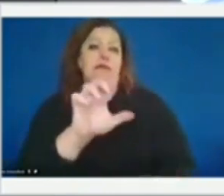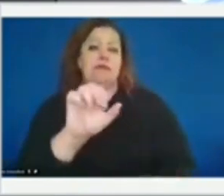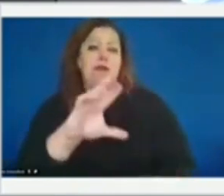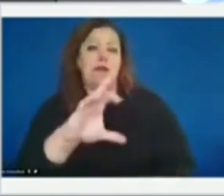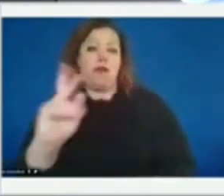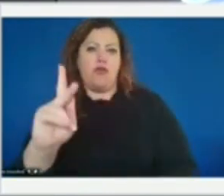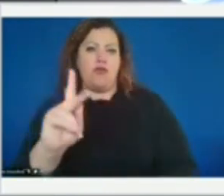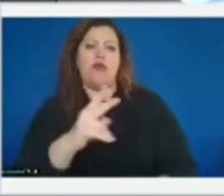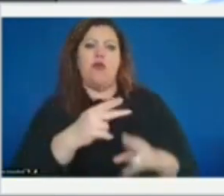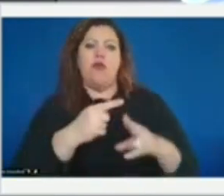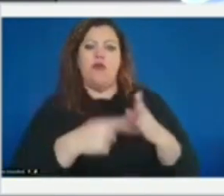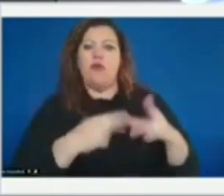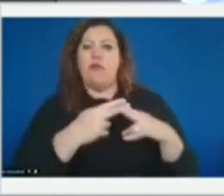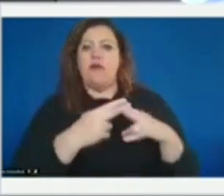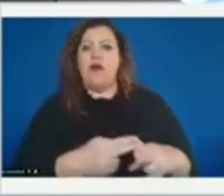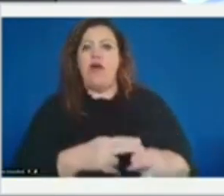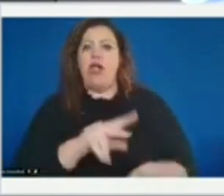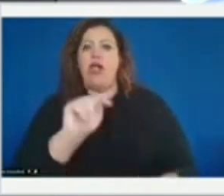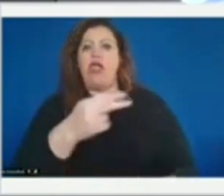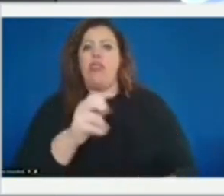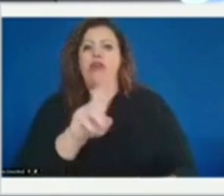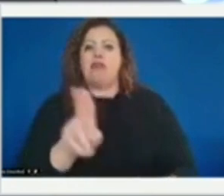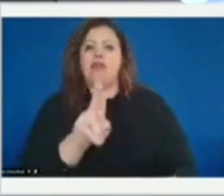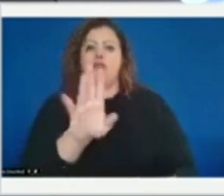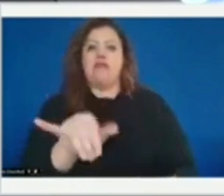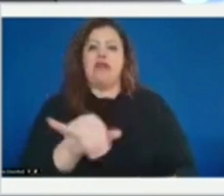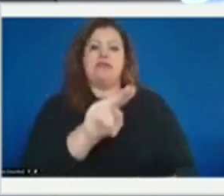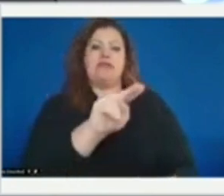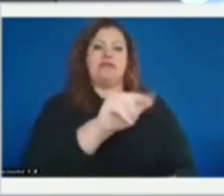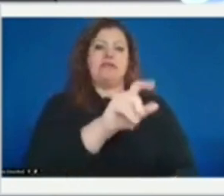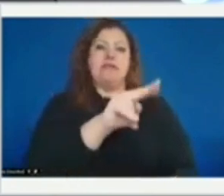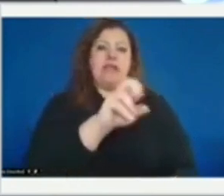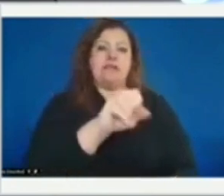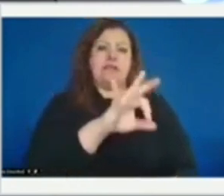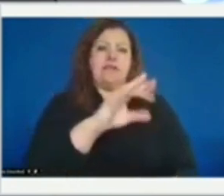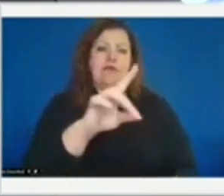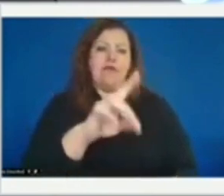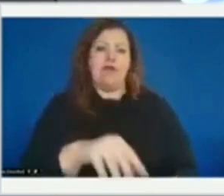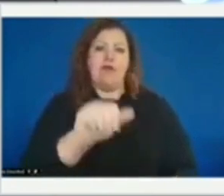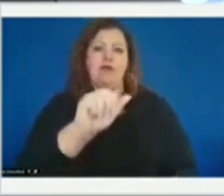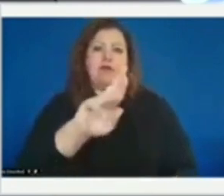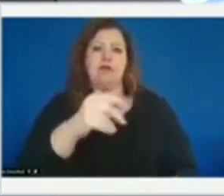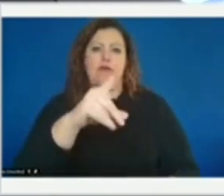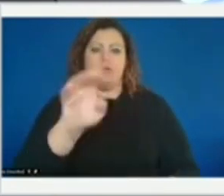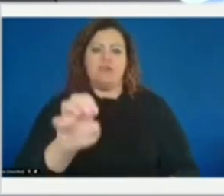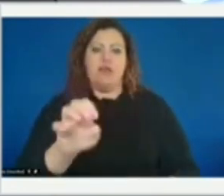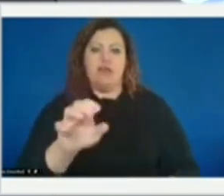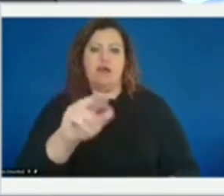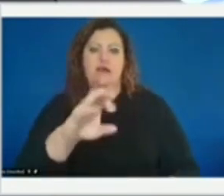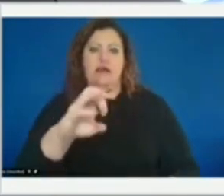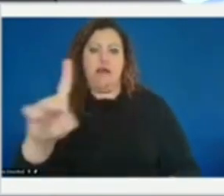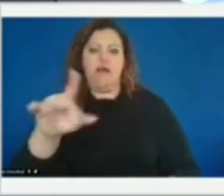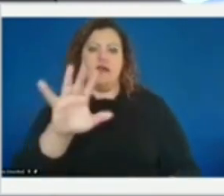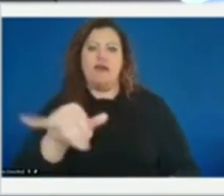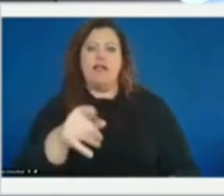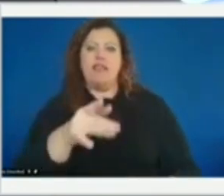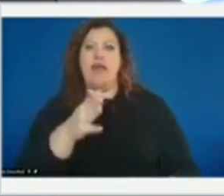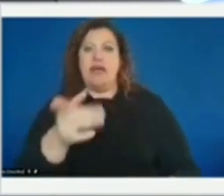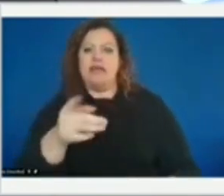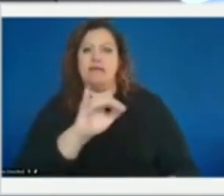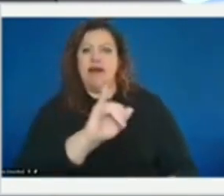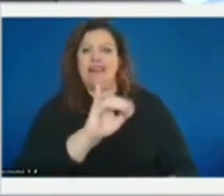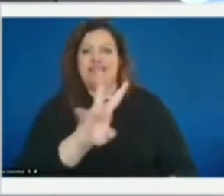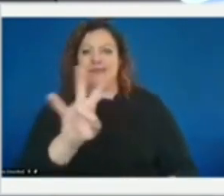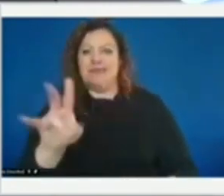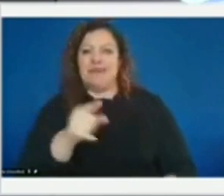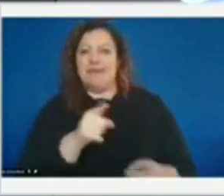which is Nations Ford, Arrowwood, and Archdale. Right there at 77, if you get off there going northbound, you're in the U. There's a Circle